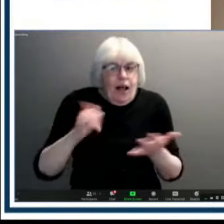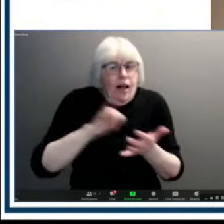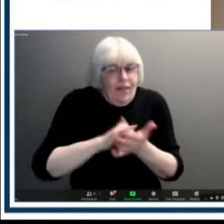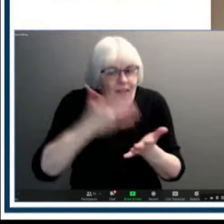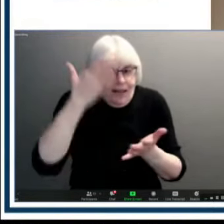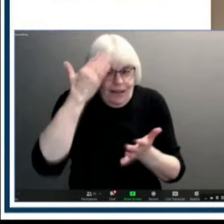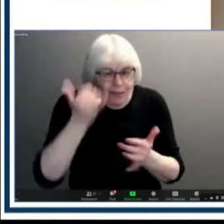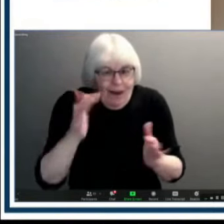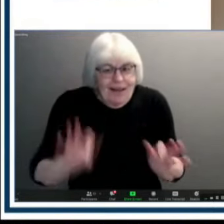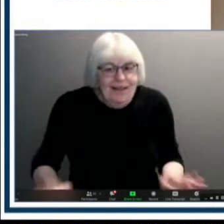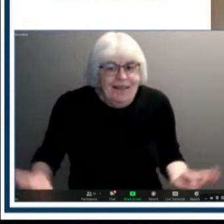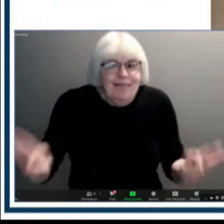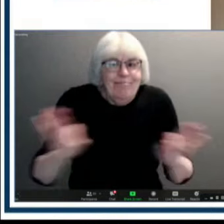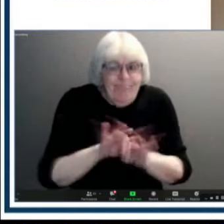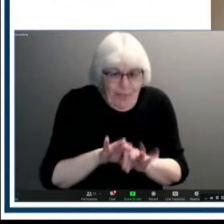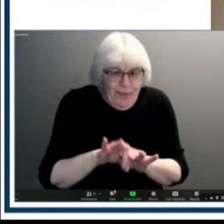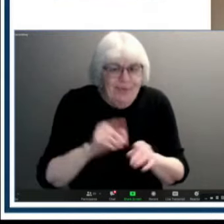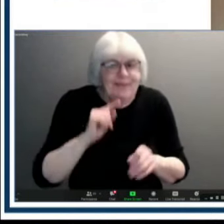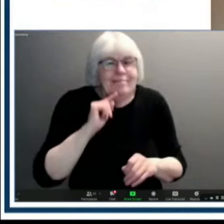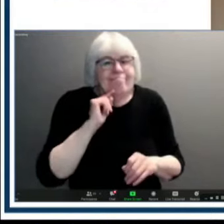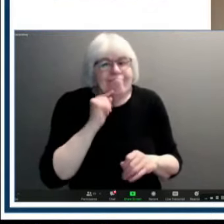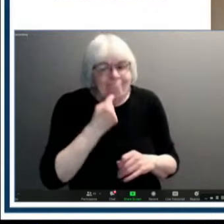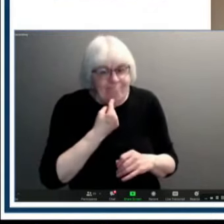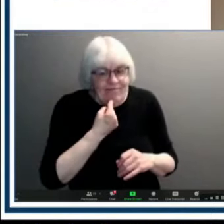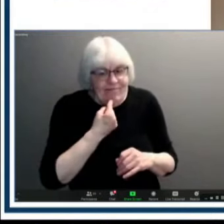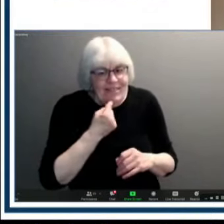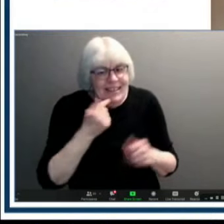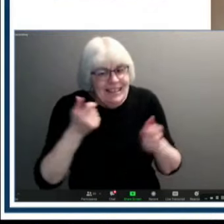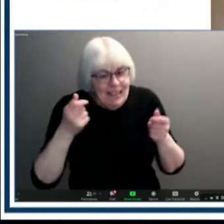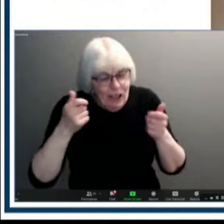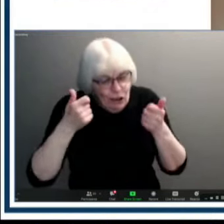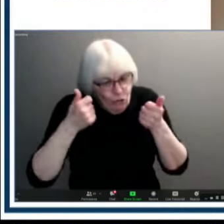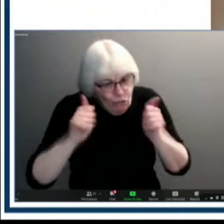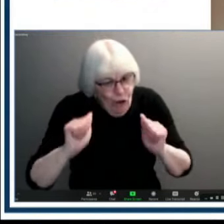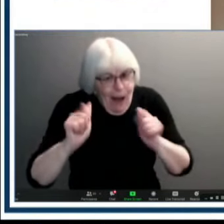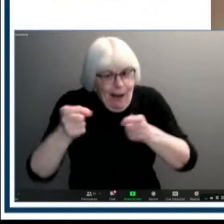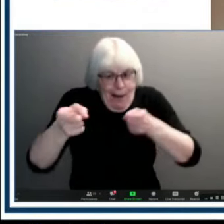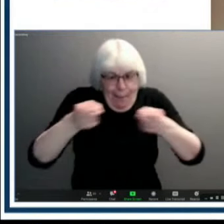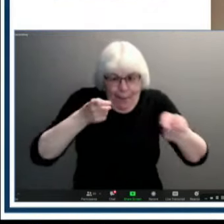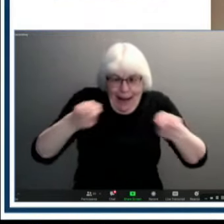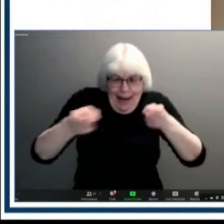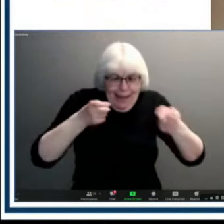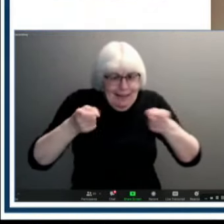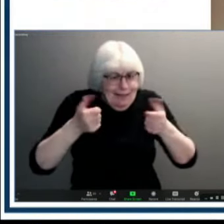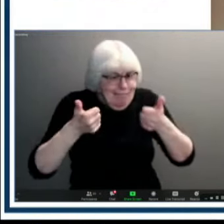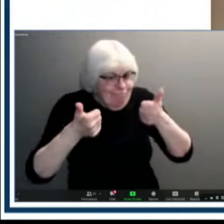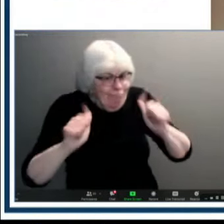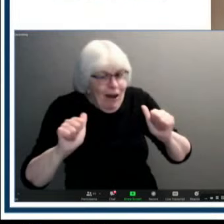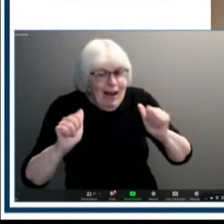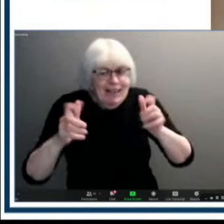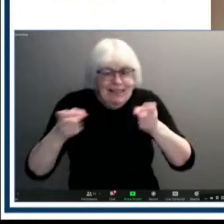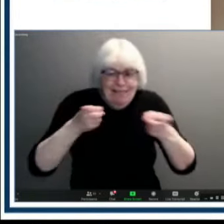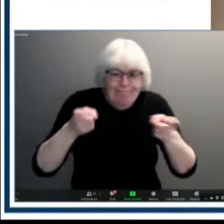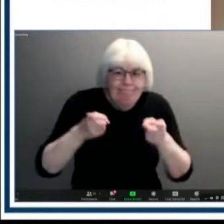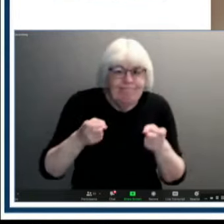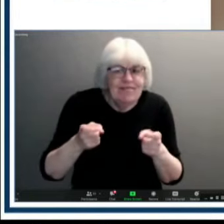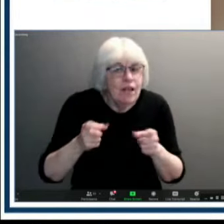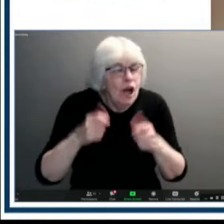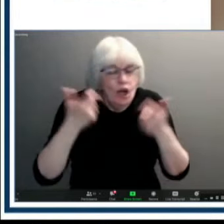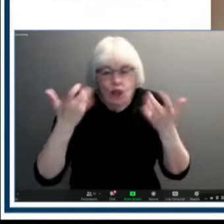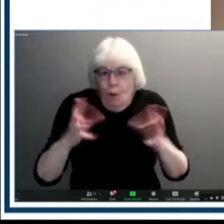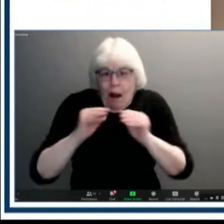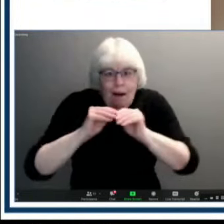focus on controlling this as quickly as we can, and keeping the level of spread within, quite frankly,